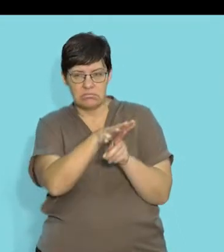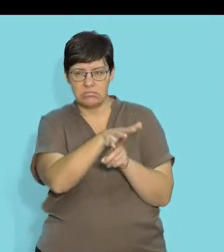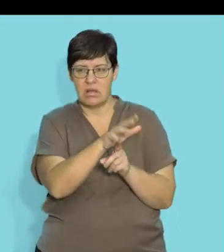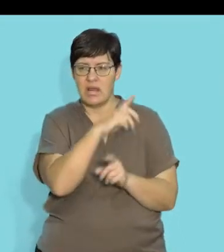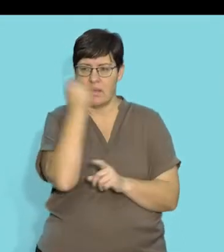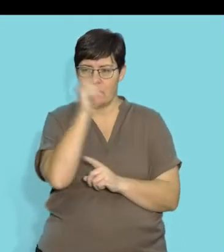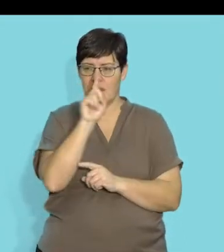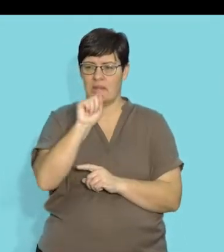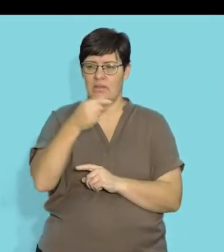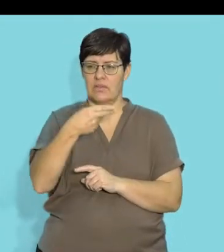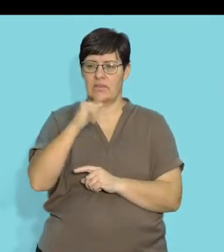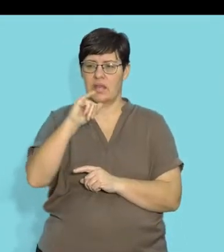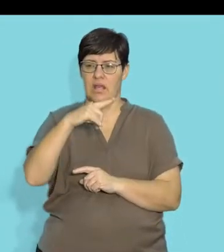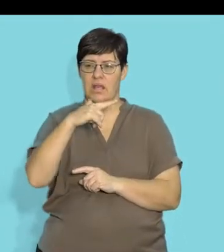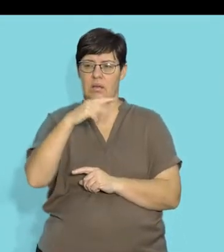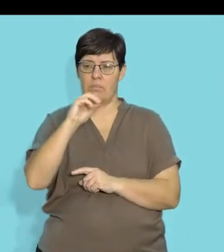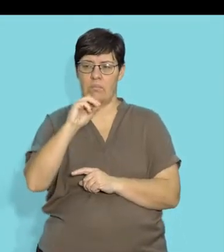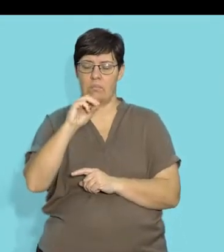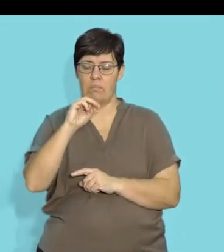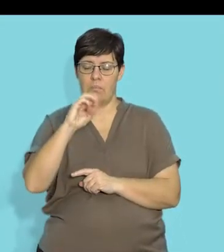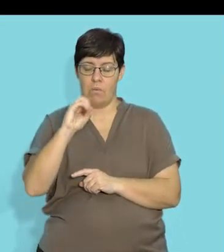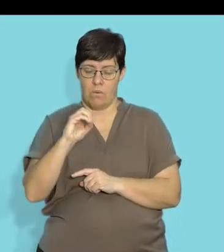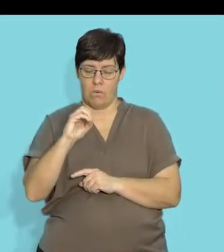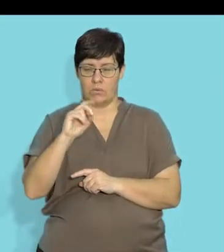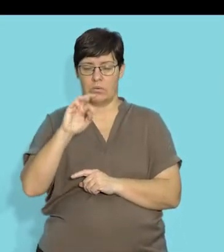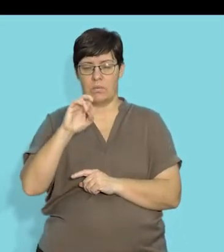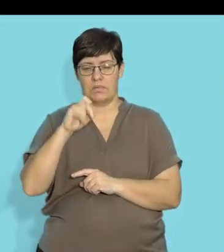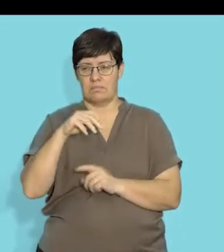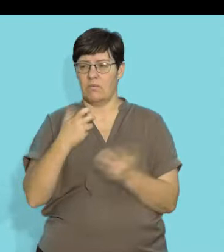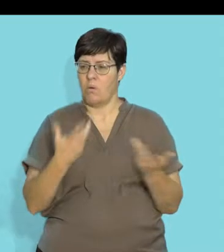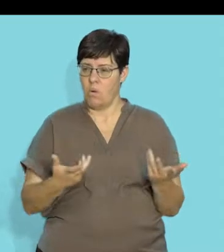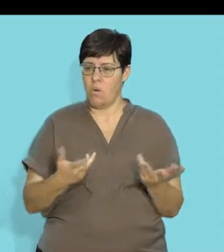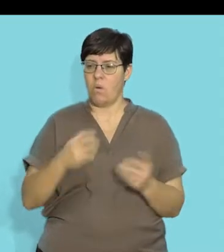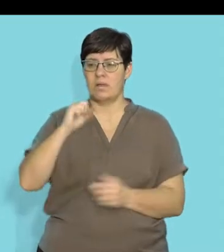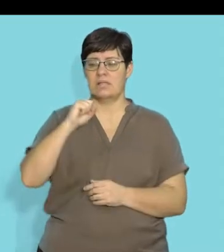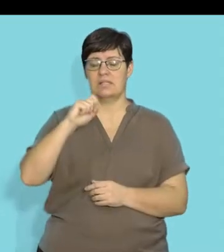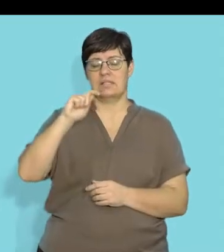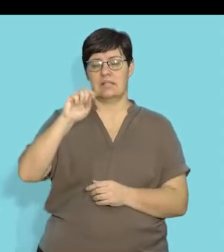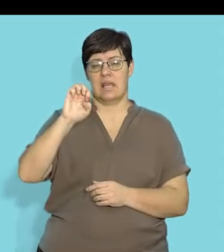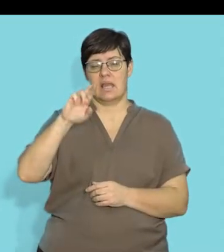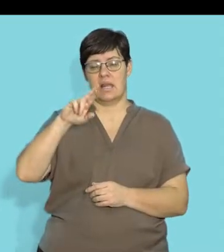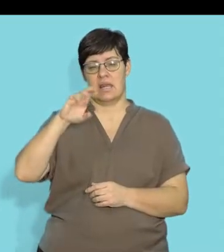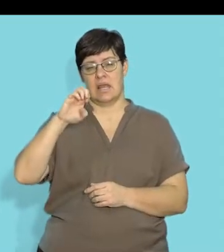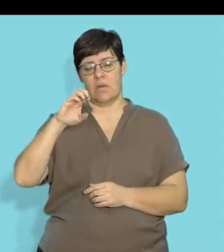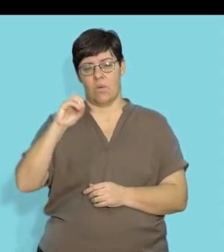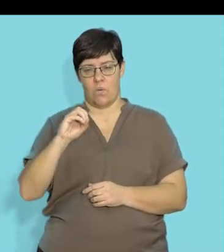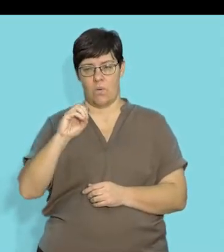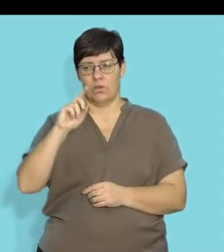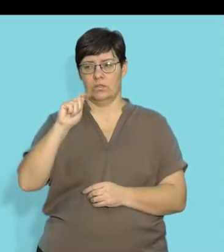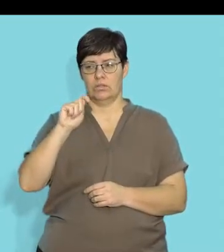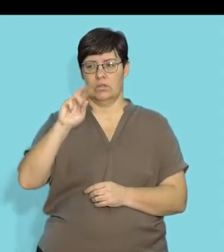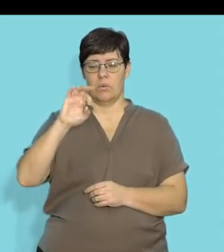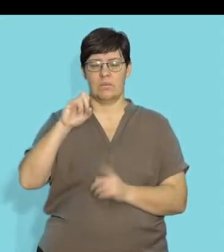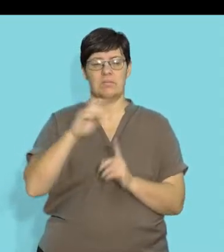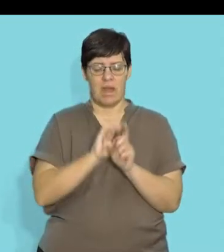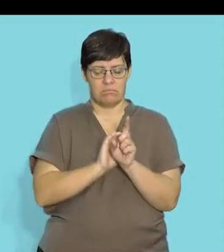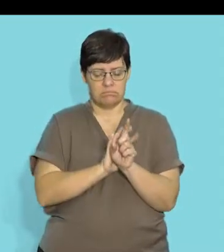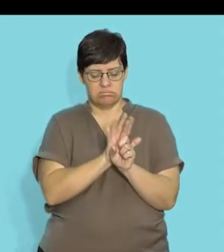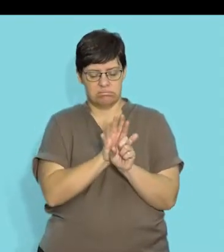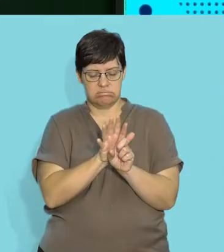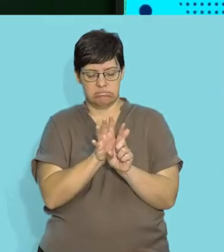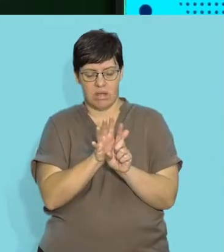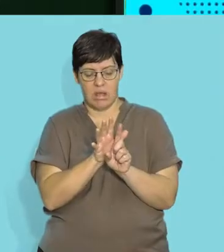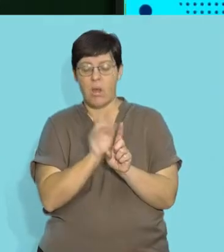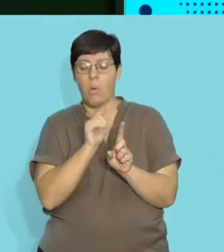that's called thigmotropism. It's also called stereotropism, and this is essentially where we see certain plants